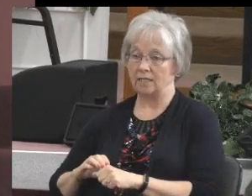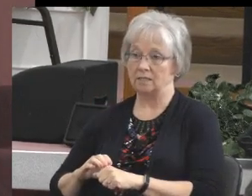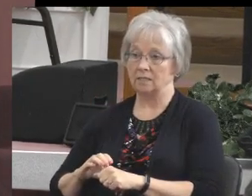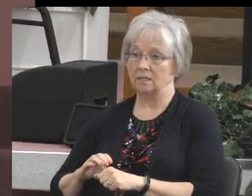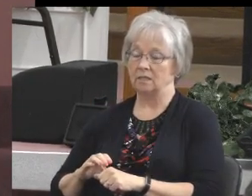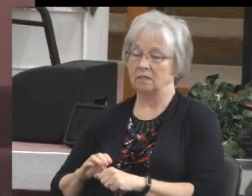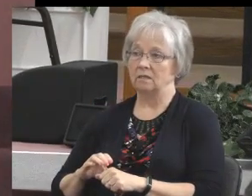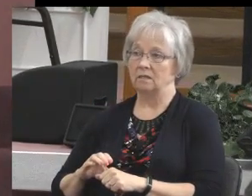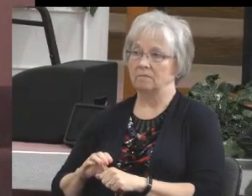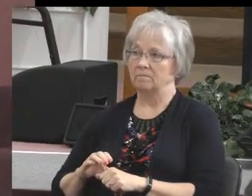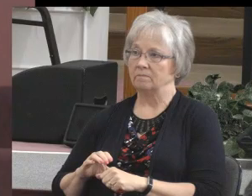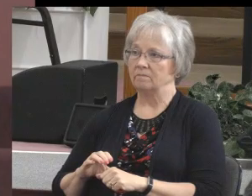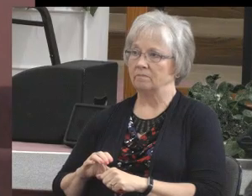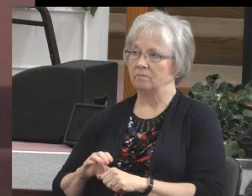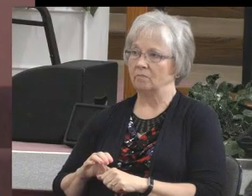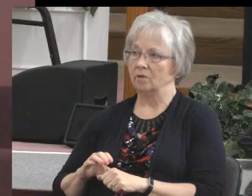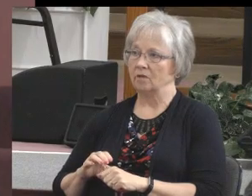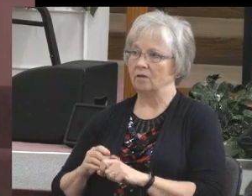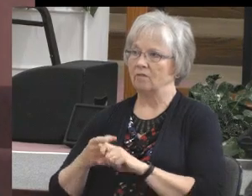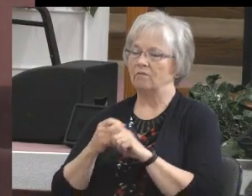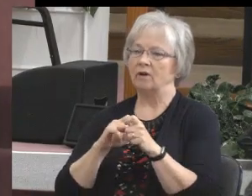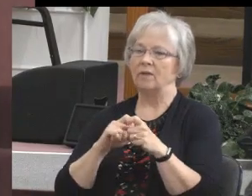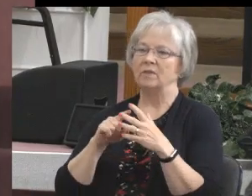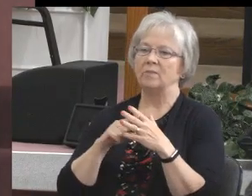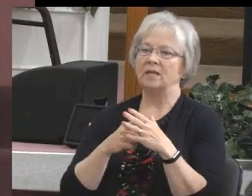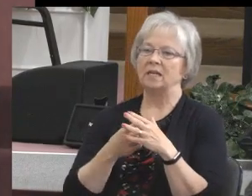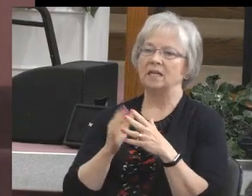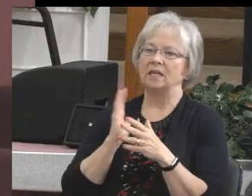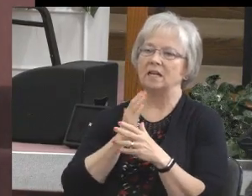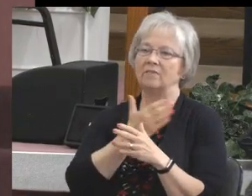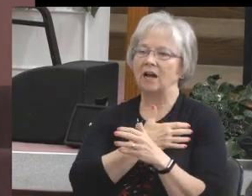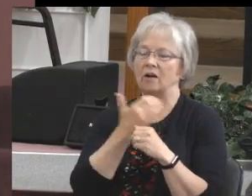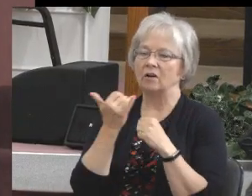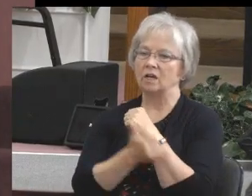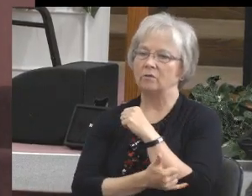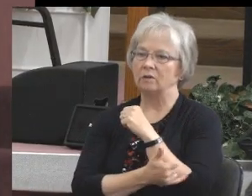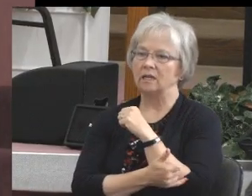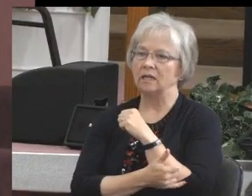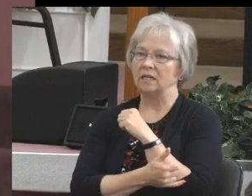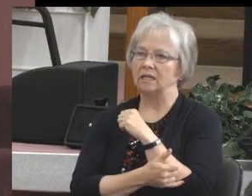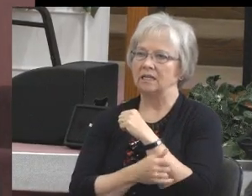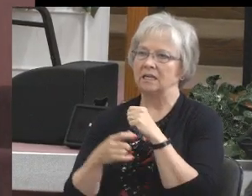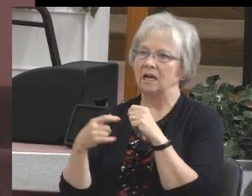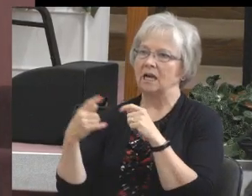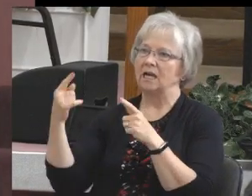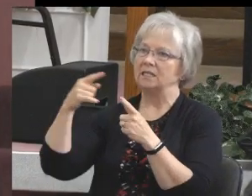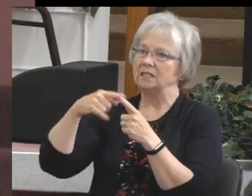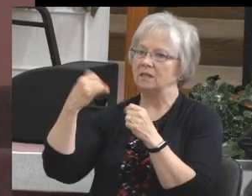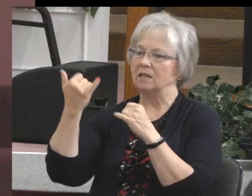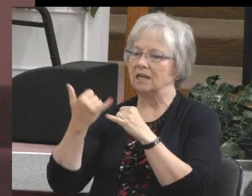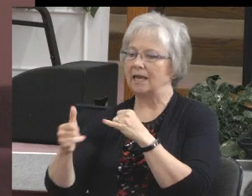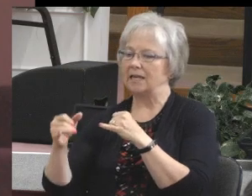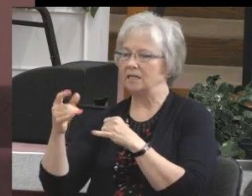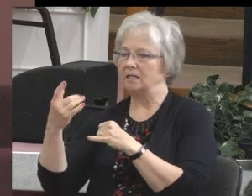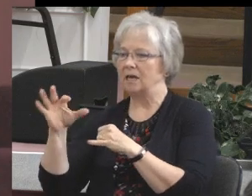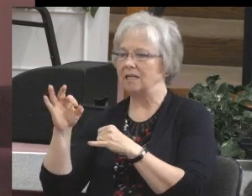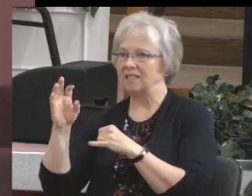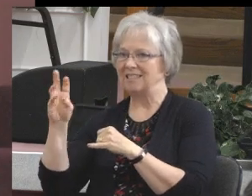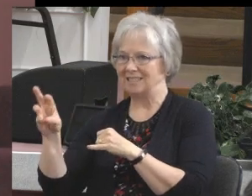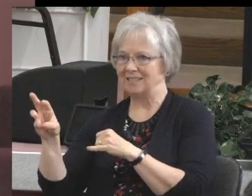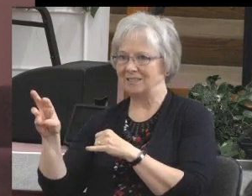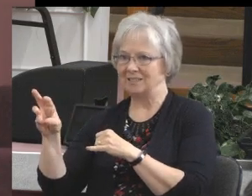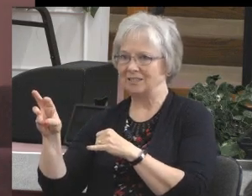the inception of this country up until the late 1960s. It was not a question that those two